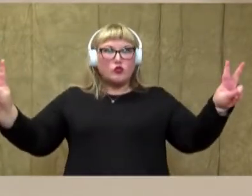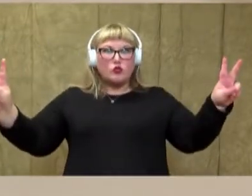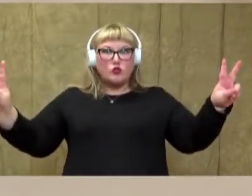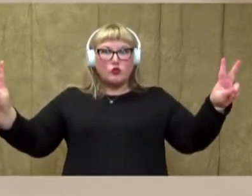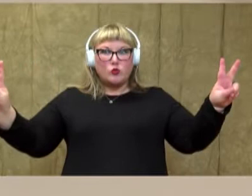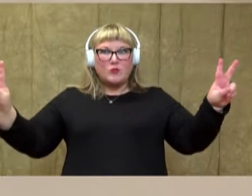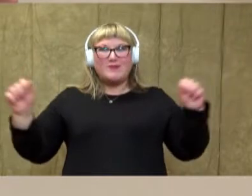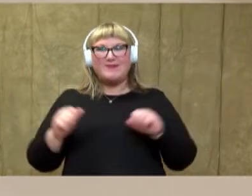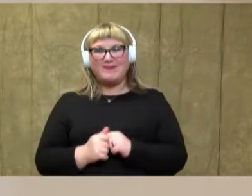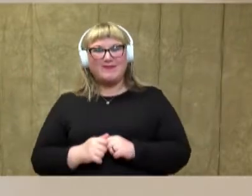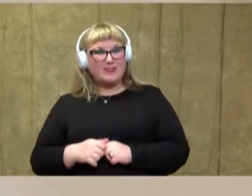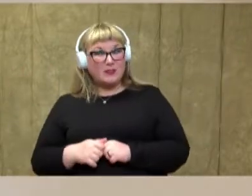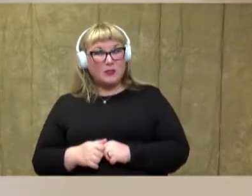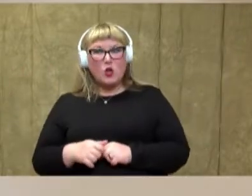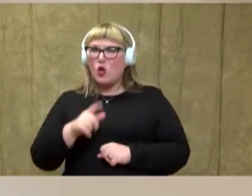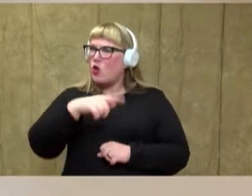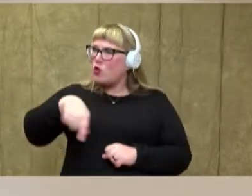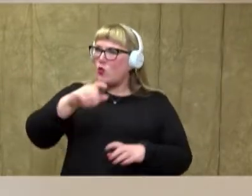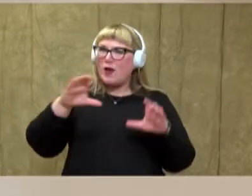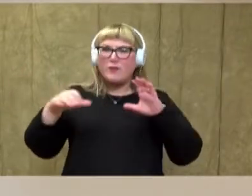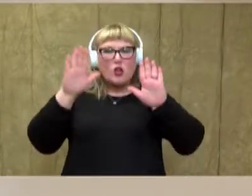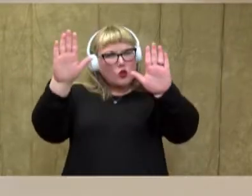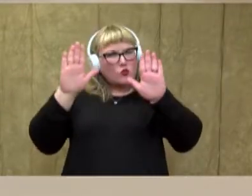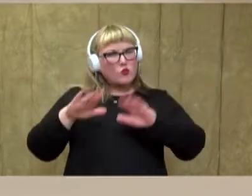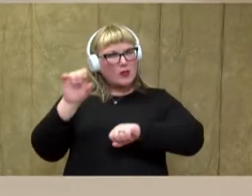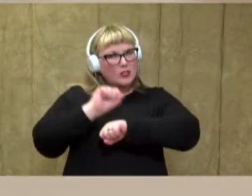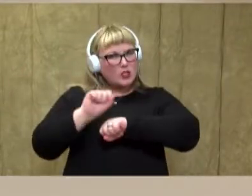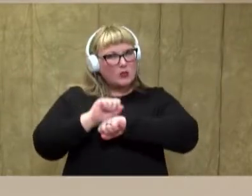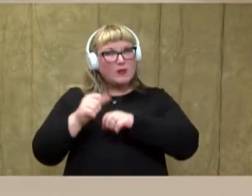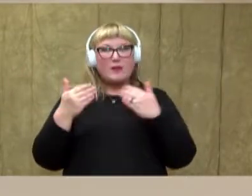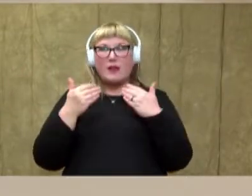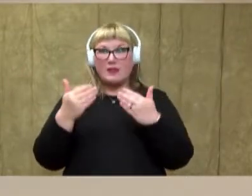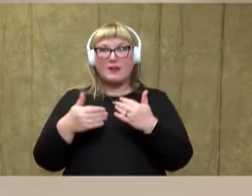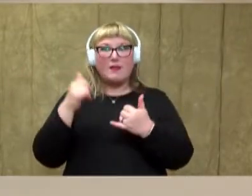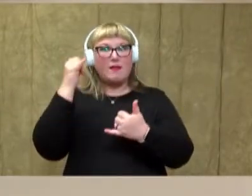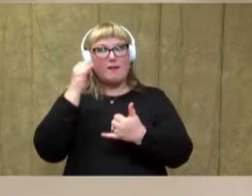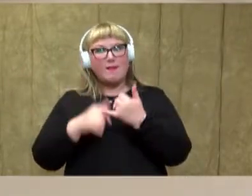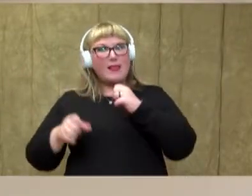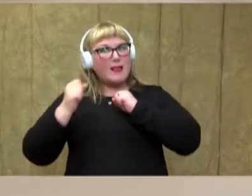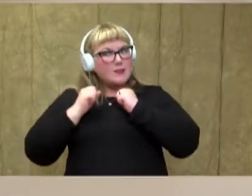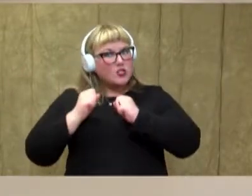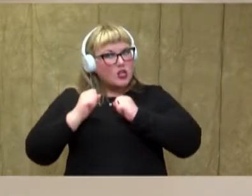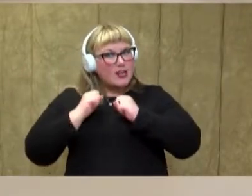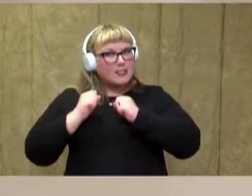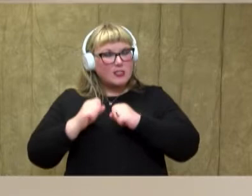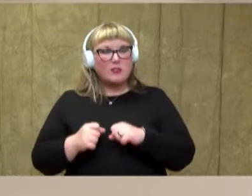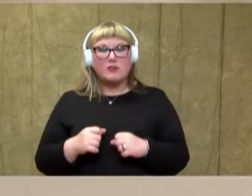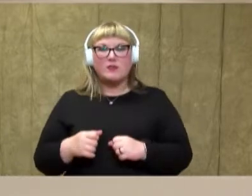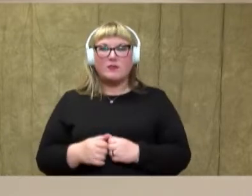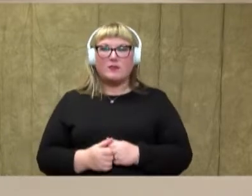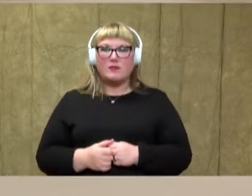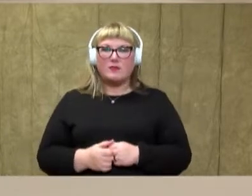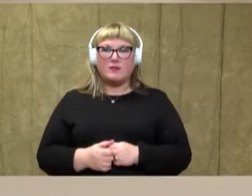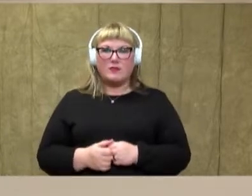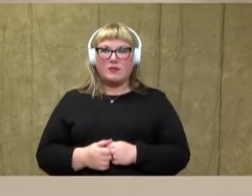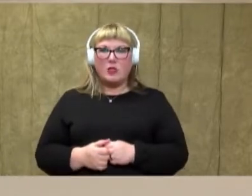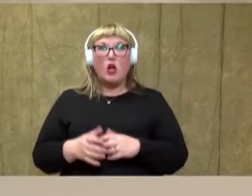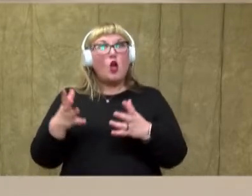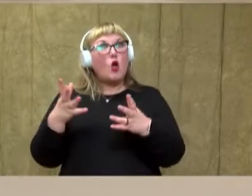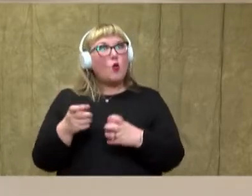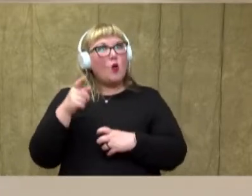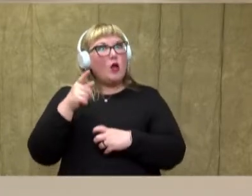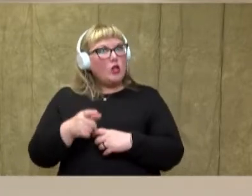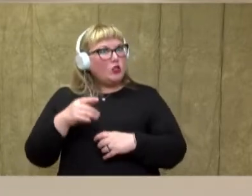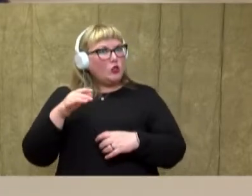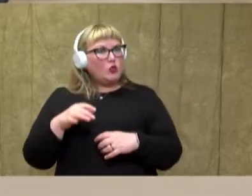2-2. Friends, you all have done wonderful so far. Here we go, our last shake. This is going to be the tiebreaker. And I want you to,